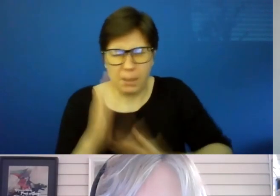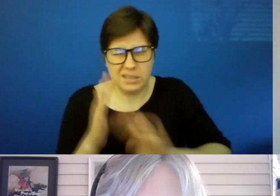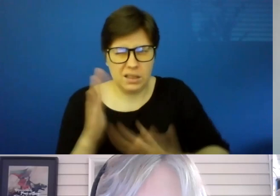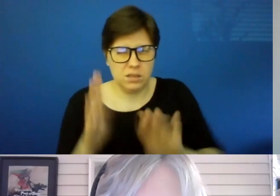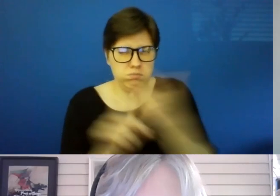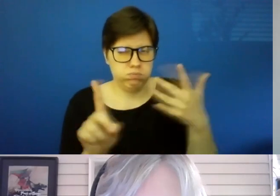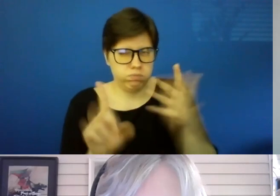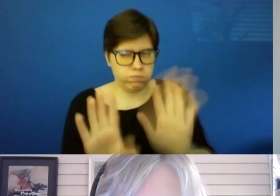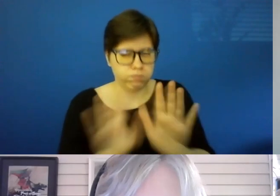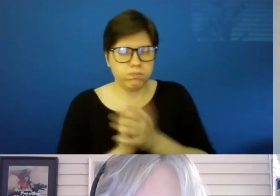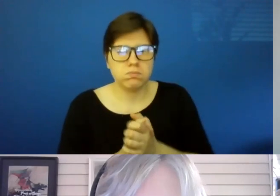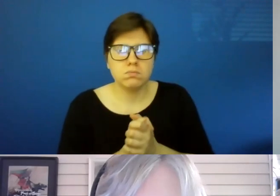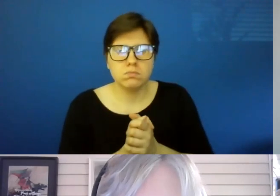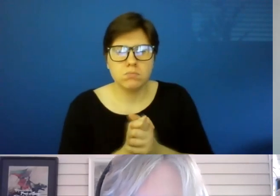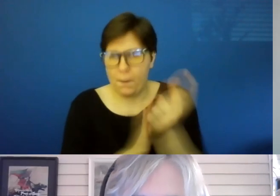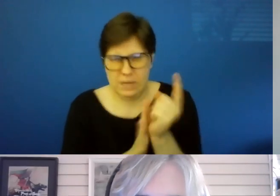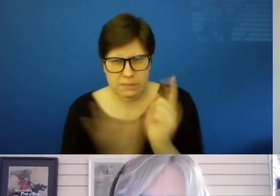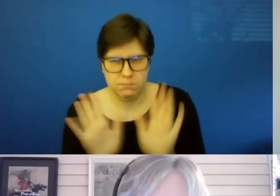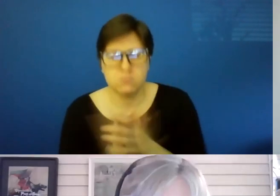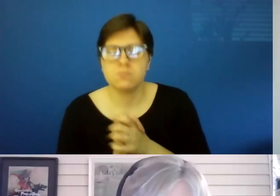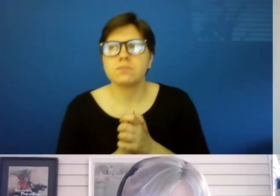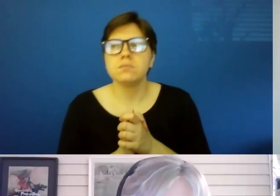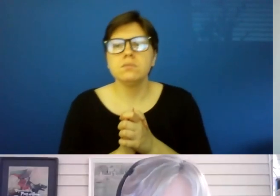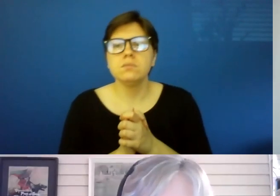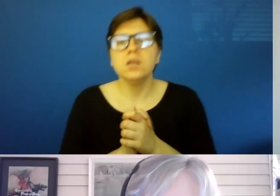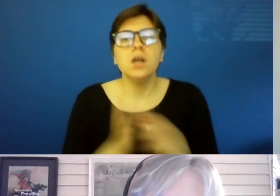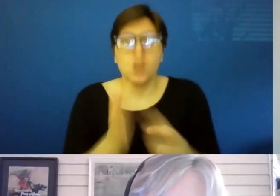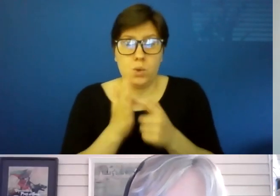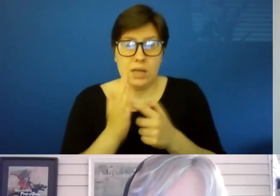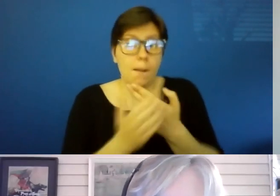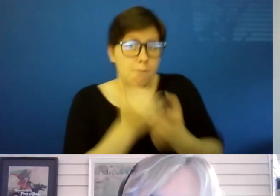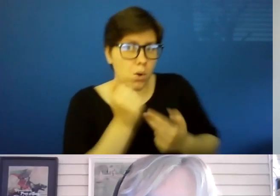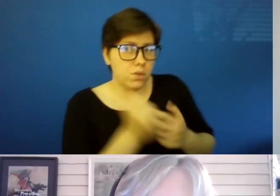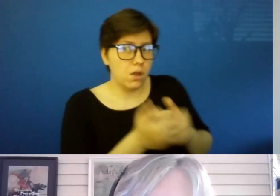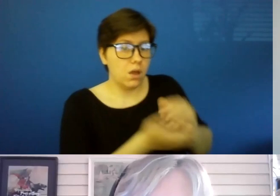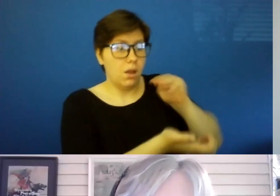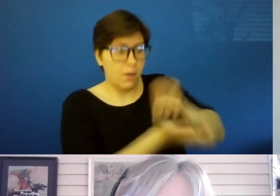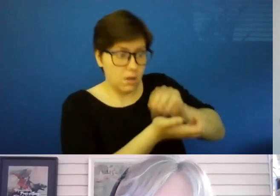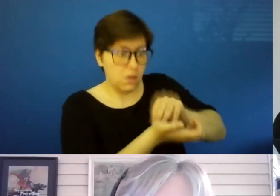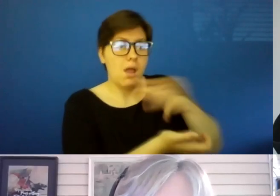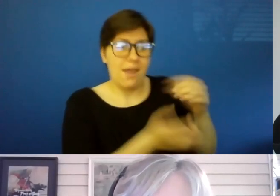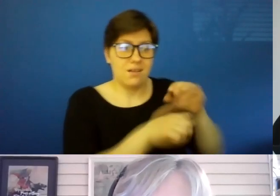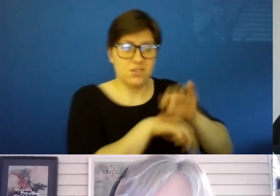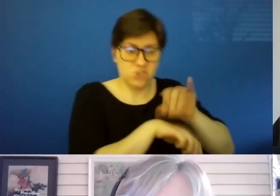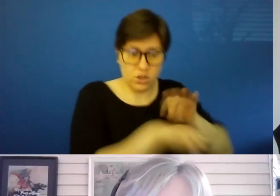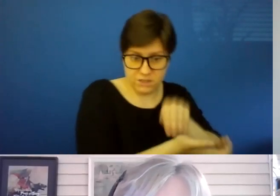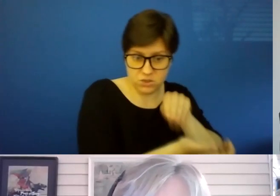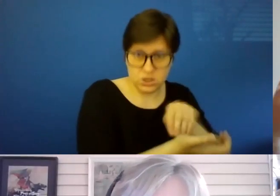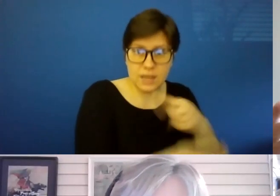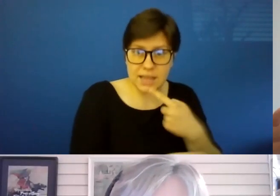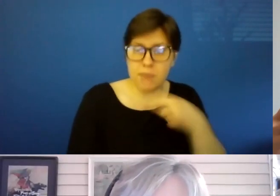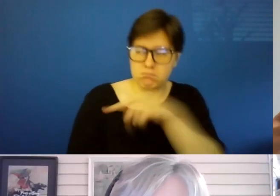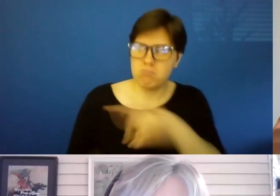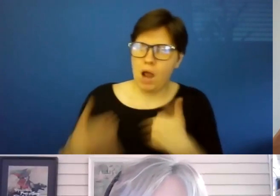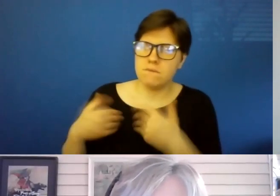this works in 1 minute, right? You need both the attending and the consulting physician to say that you have capacity and